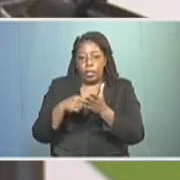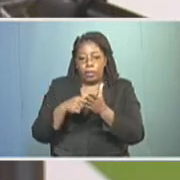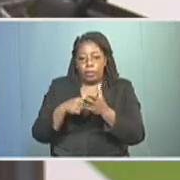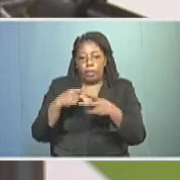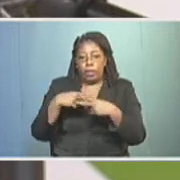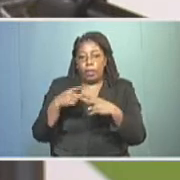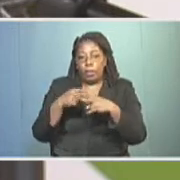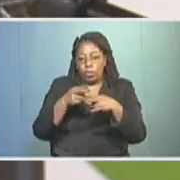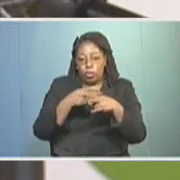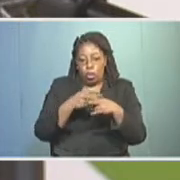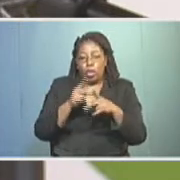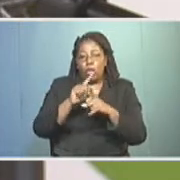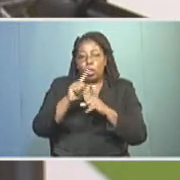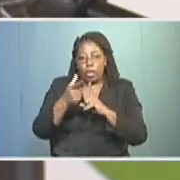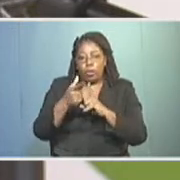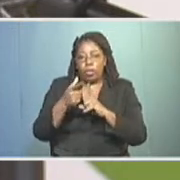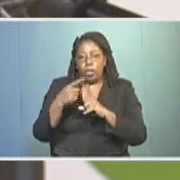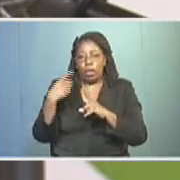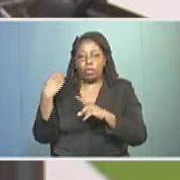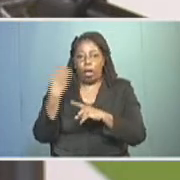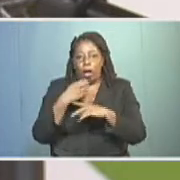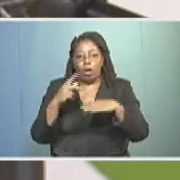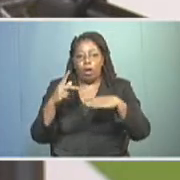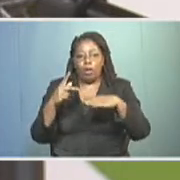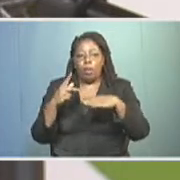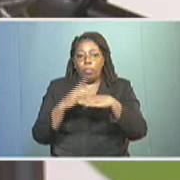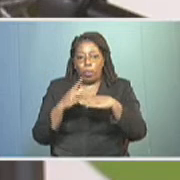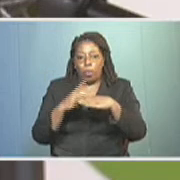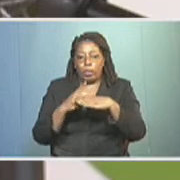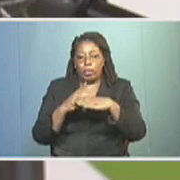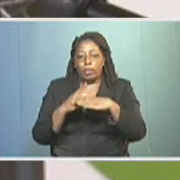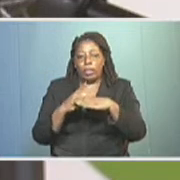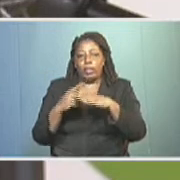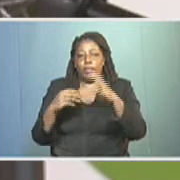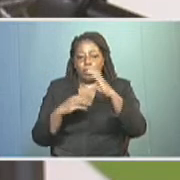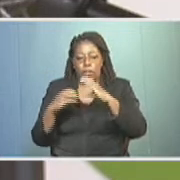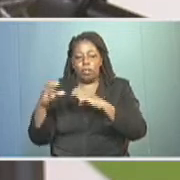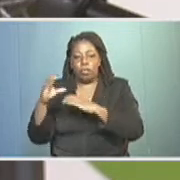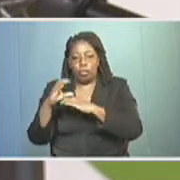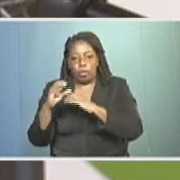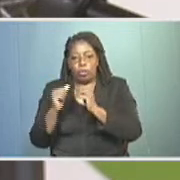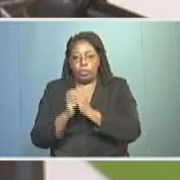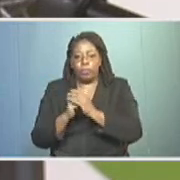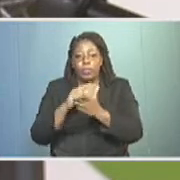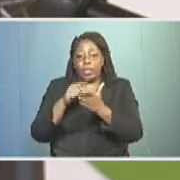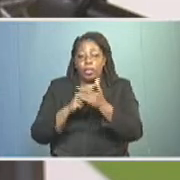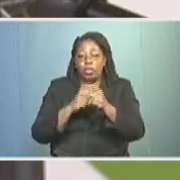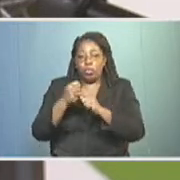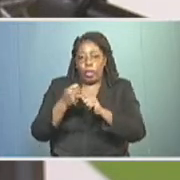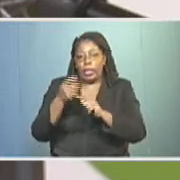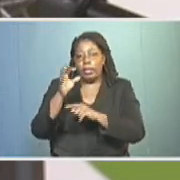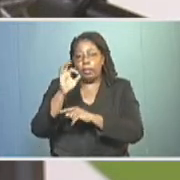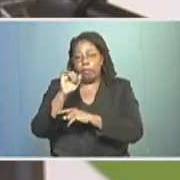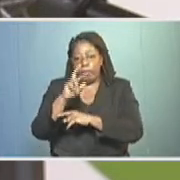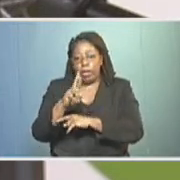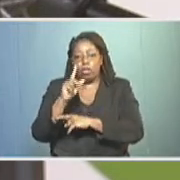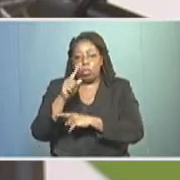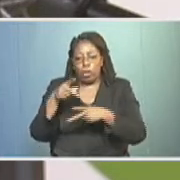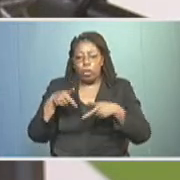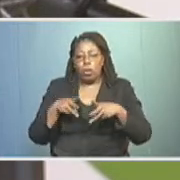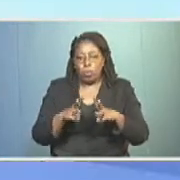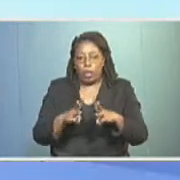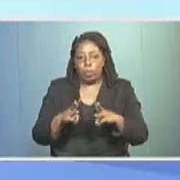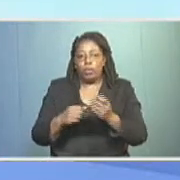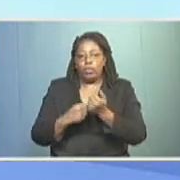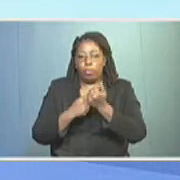their temporary location while our port is under construction. This trade fair is but one of the ways that we are supporting